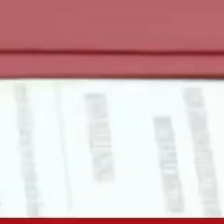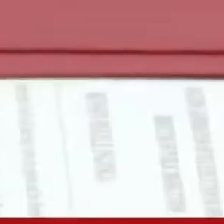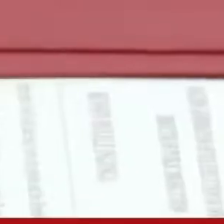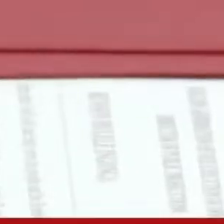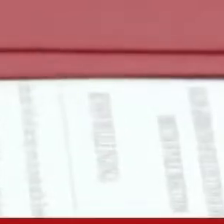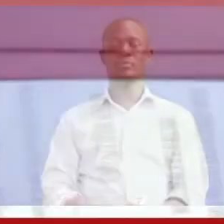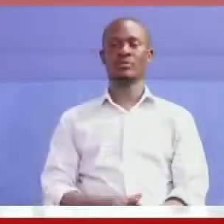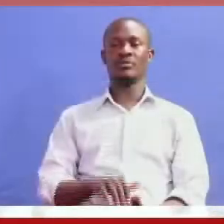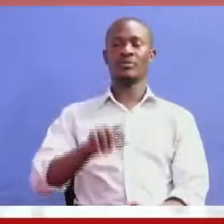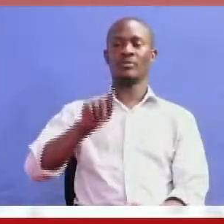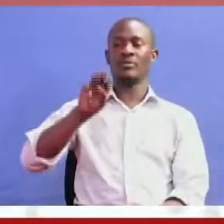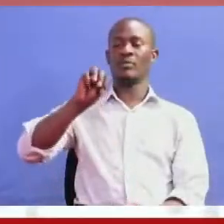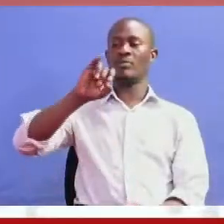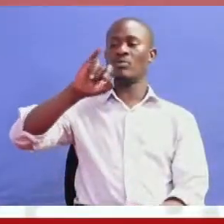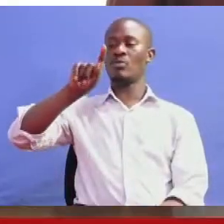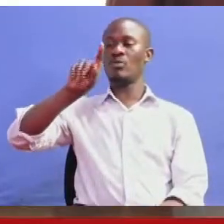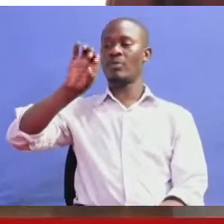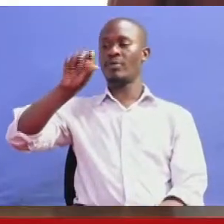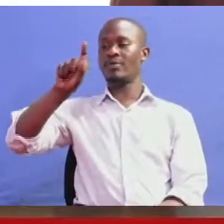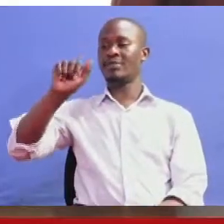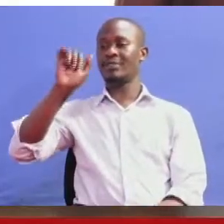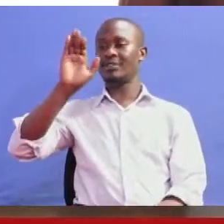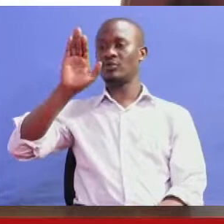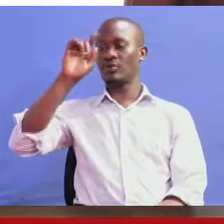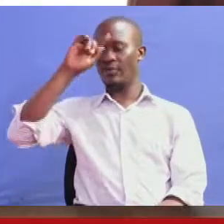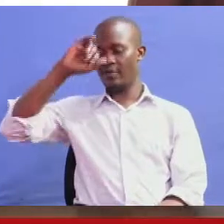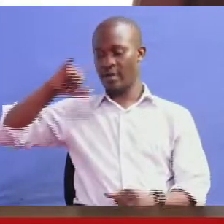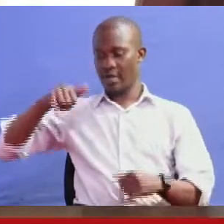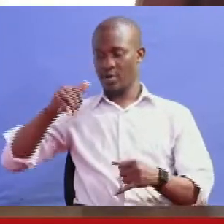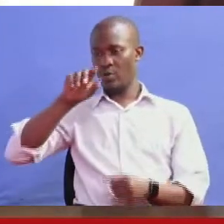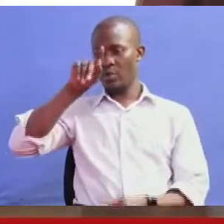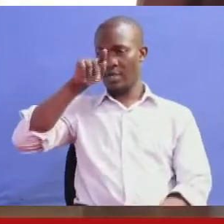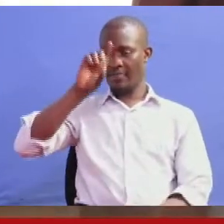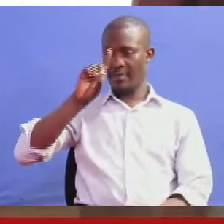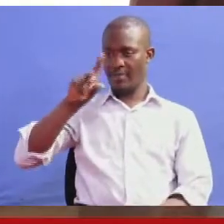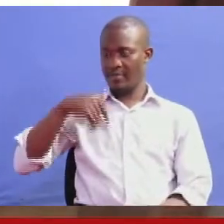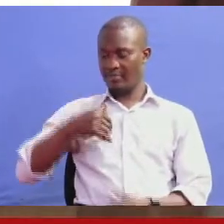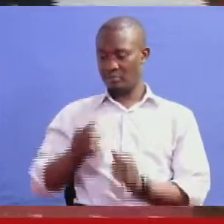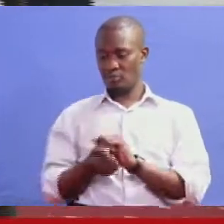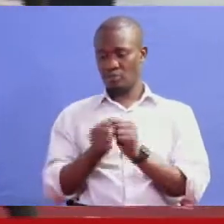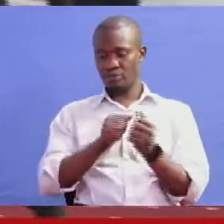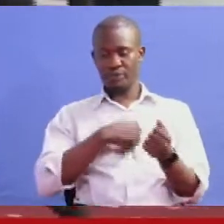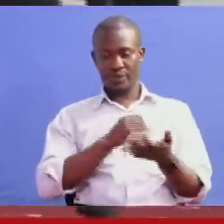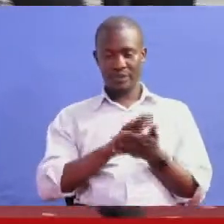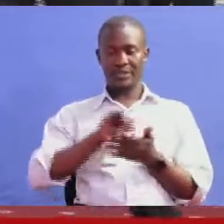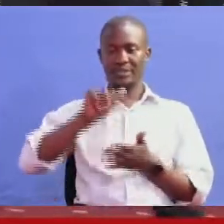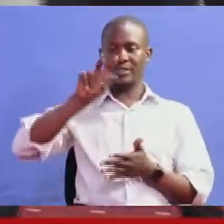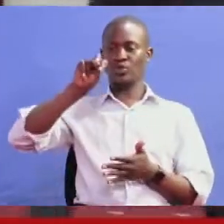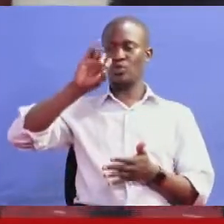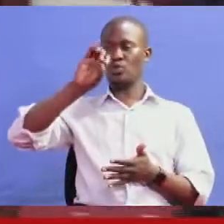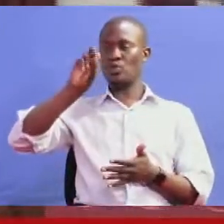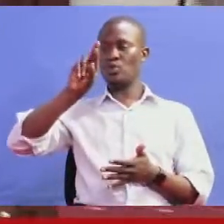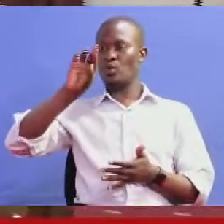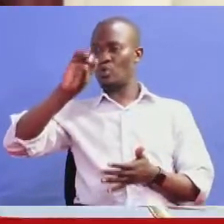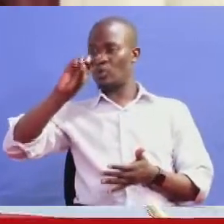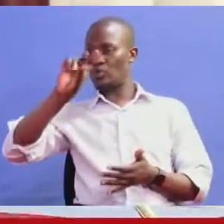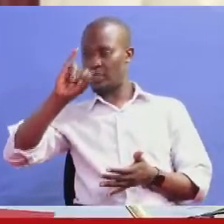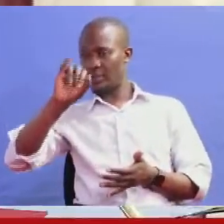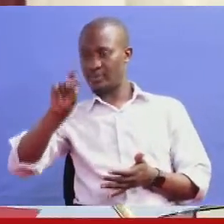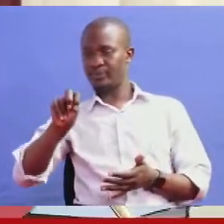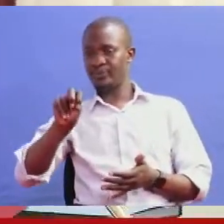Renson Mulele Ingonga sworn in as the new DPP to replace NIS Director General Nordin